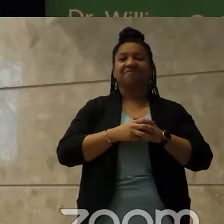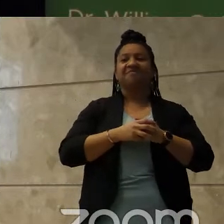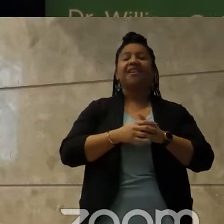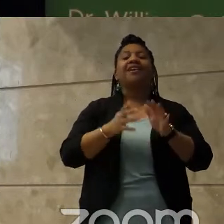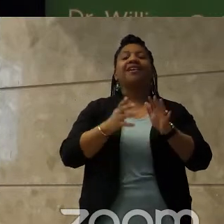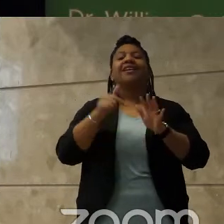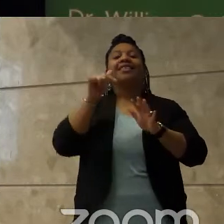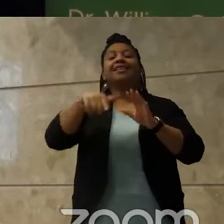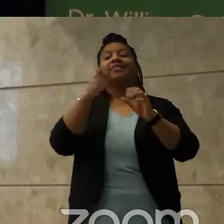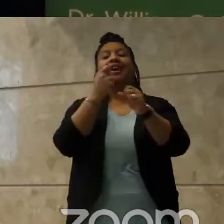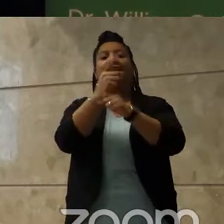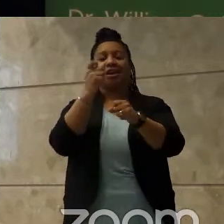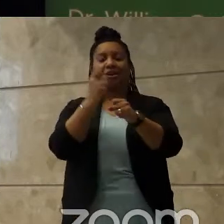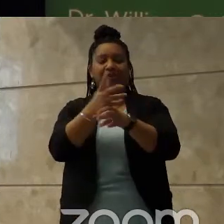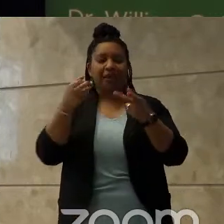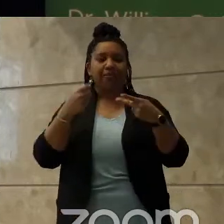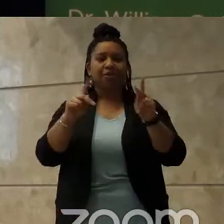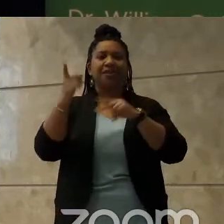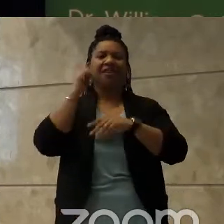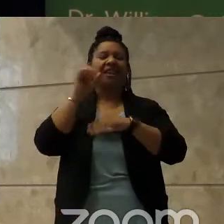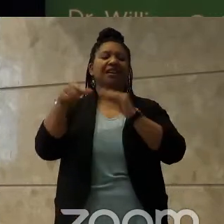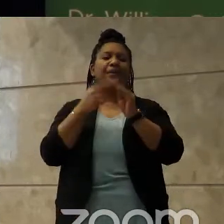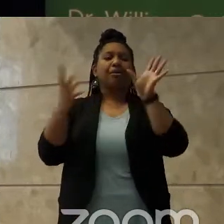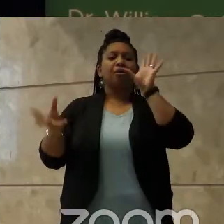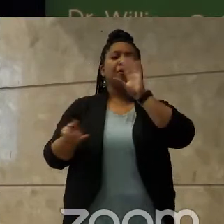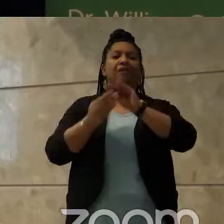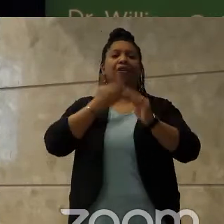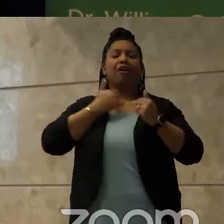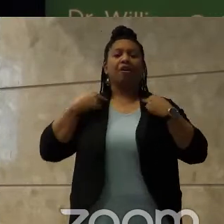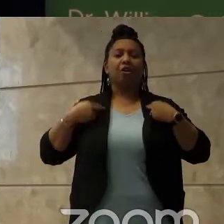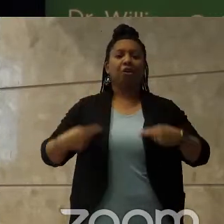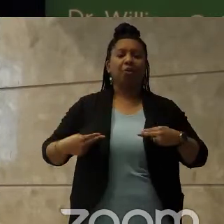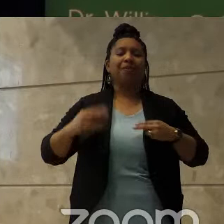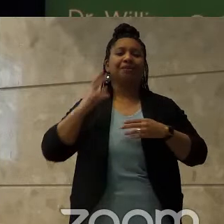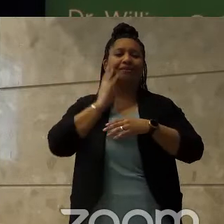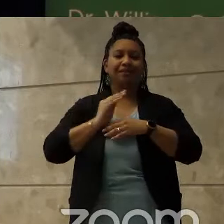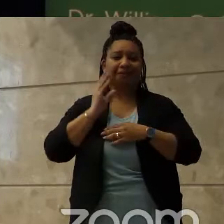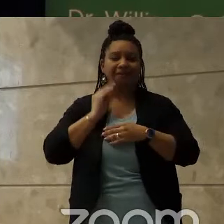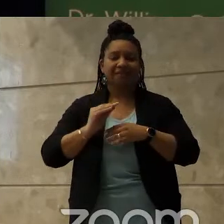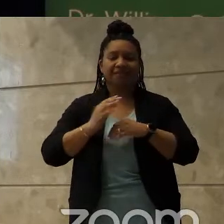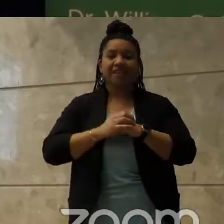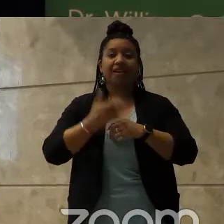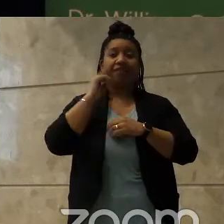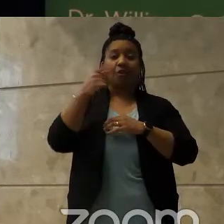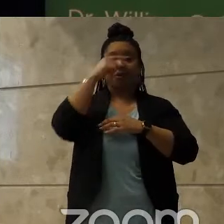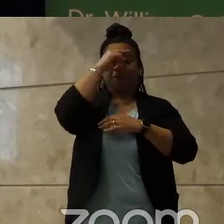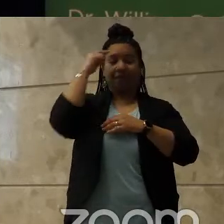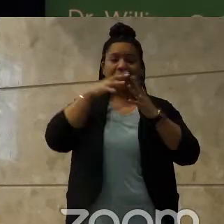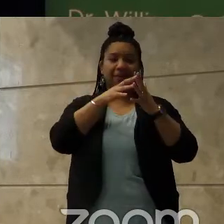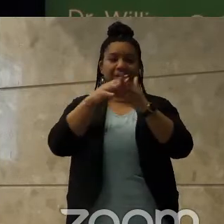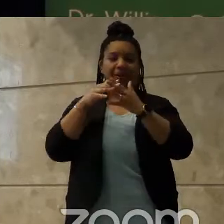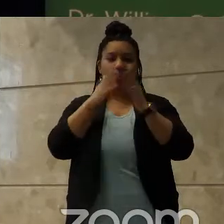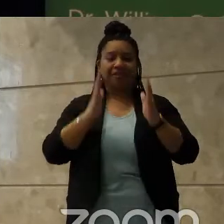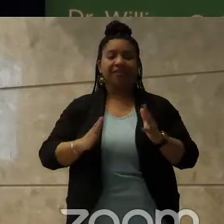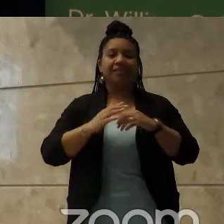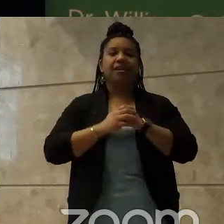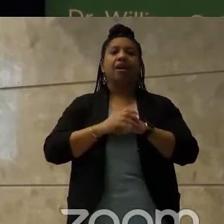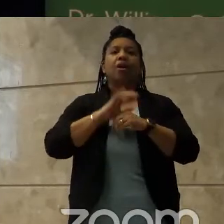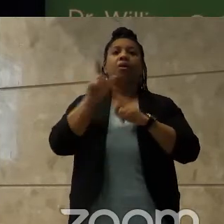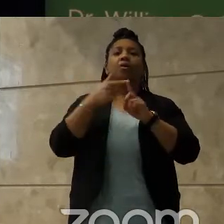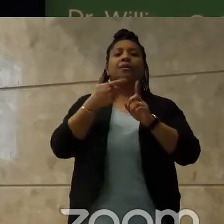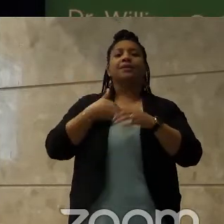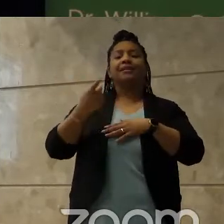This is an annual opportunity to consider the totality of our human condition and our experiences for Black Americans. And when I say